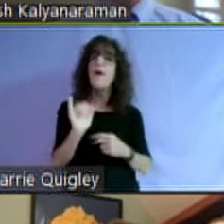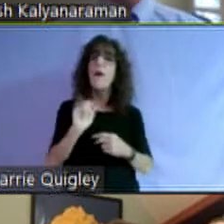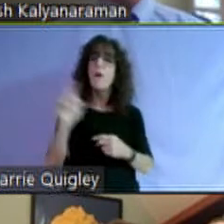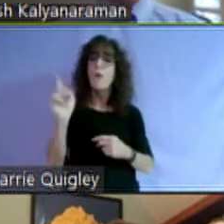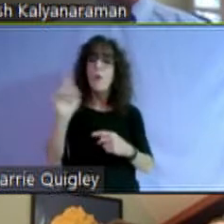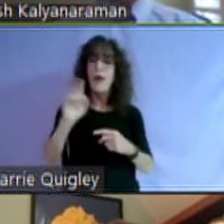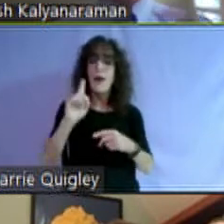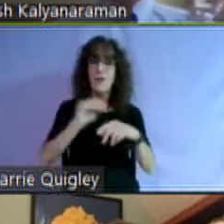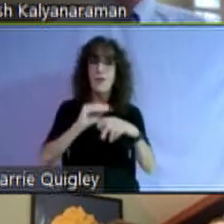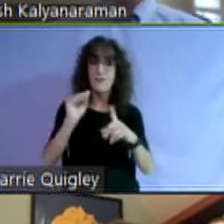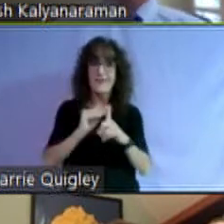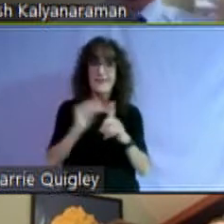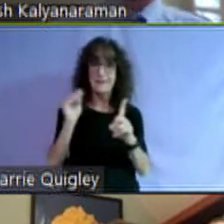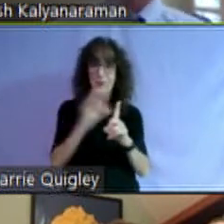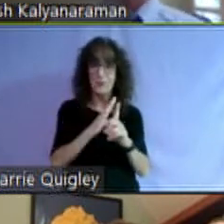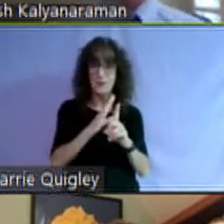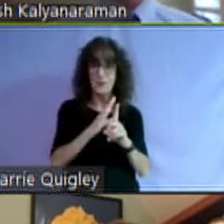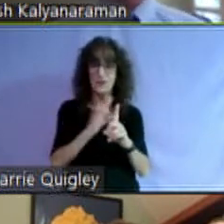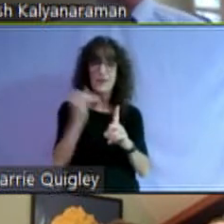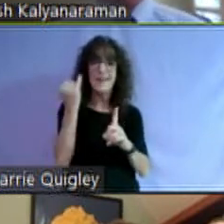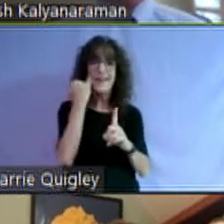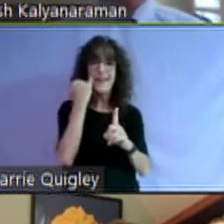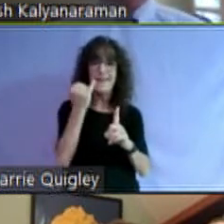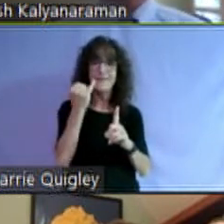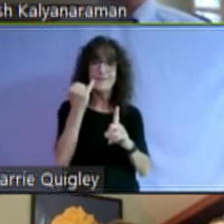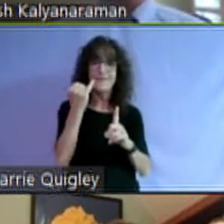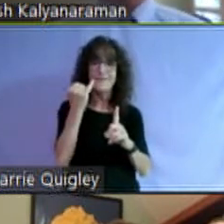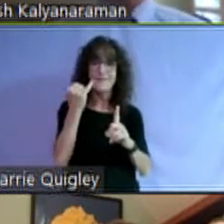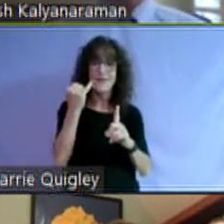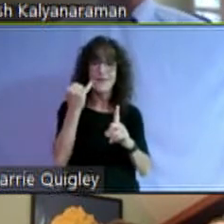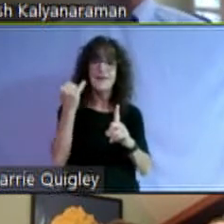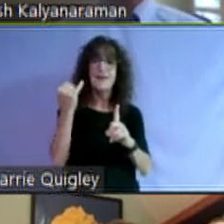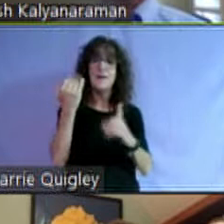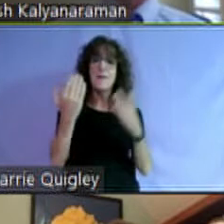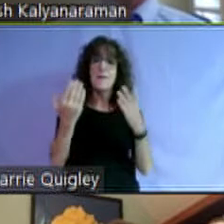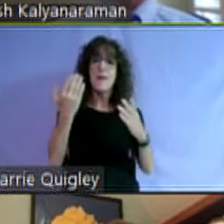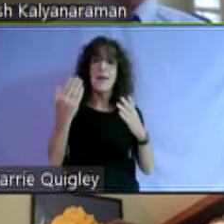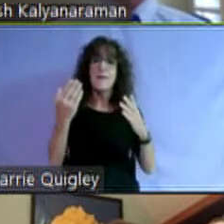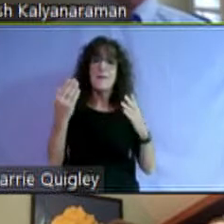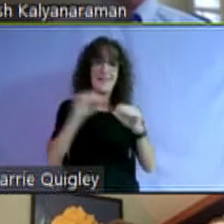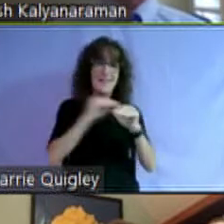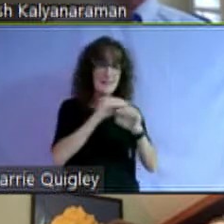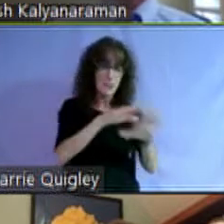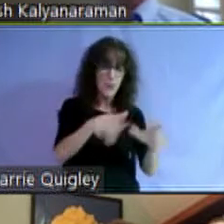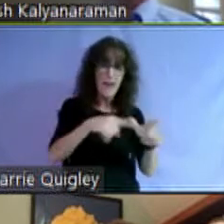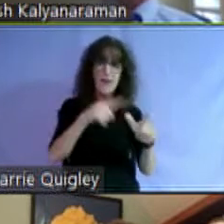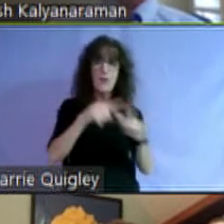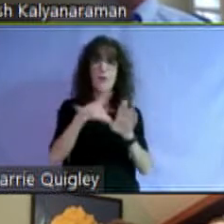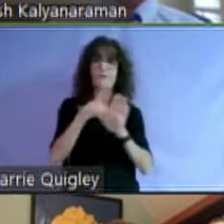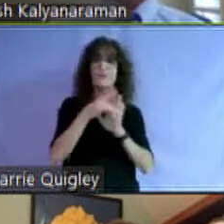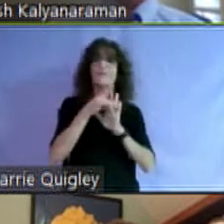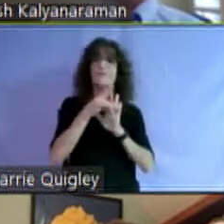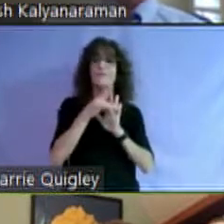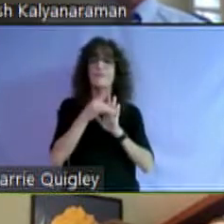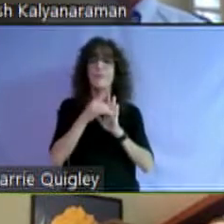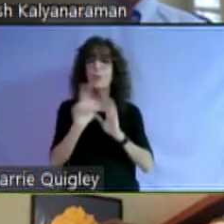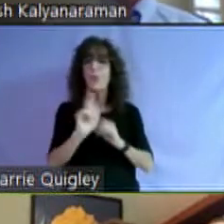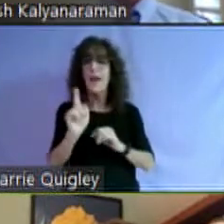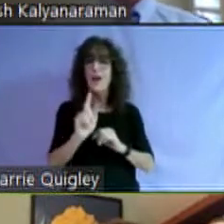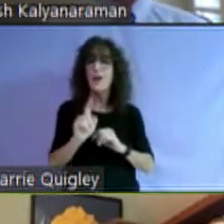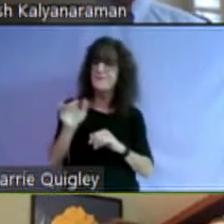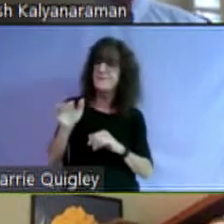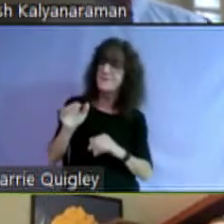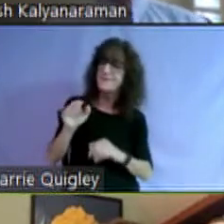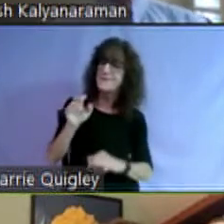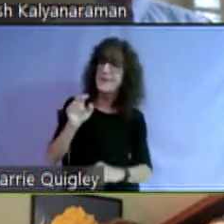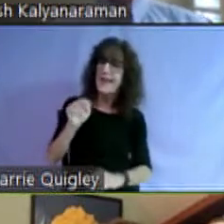both in terms of where they may have picked it up and where they may have given it to others as well. Nilesh, would you